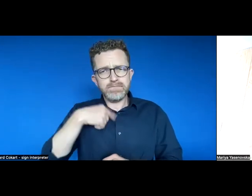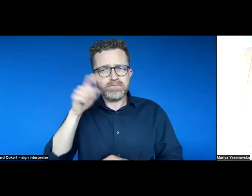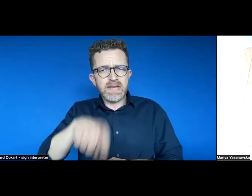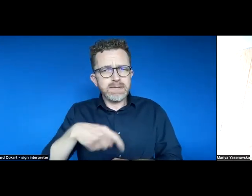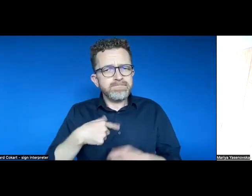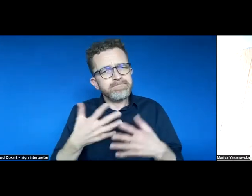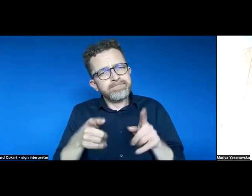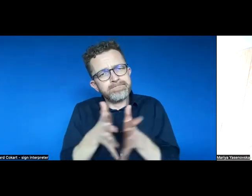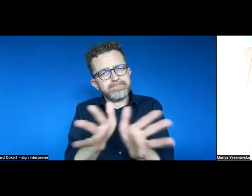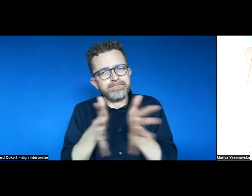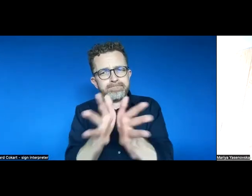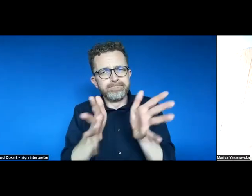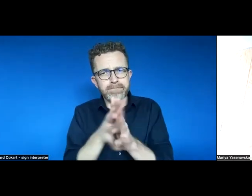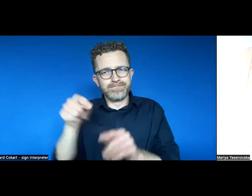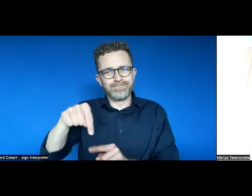For this moment,